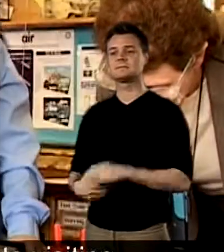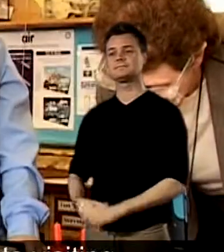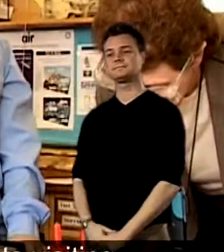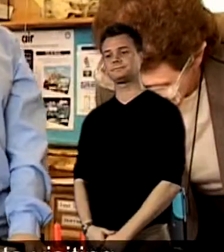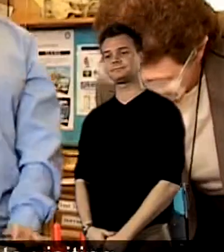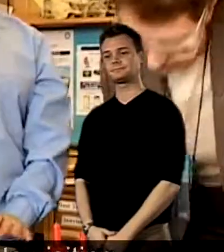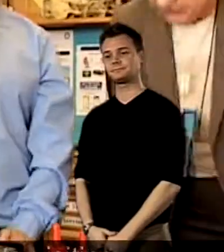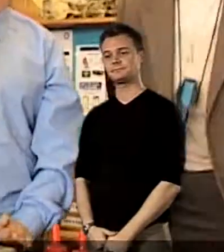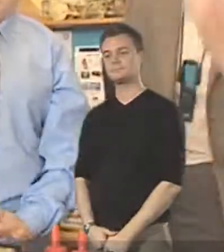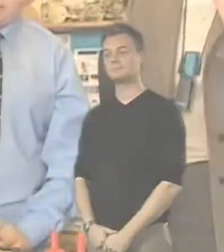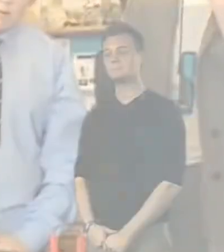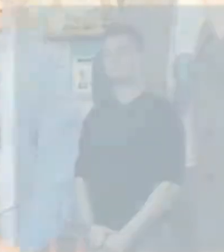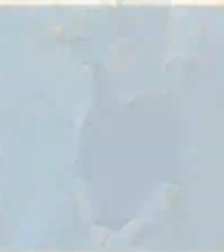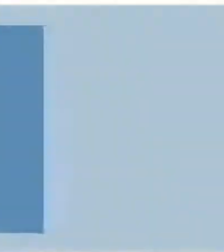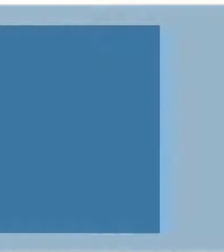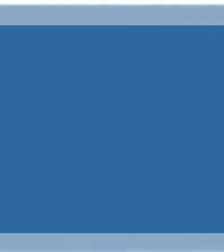school.